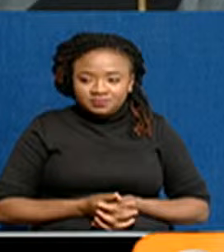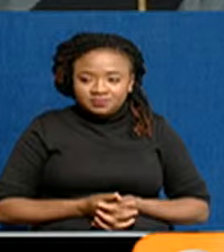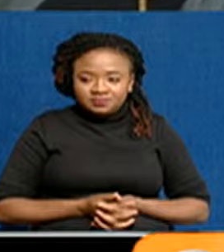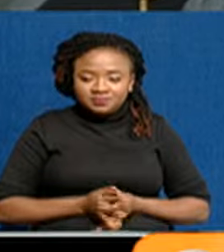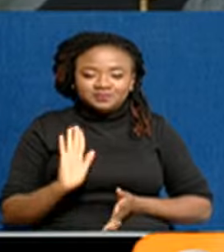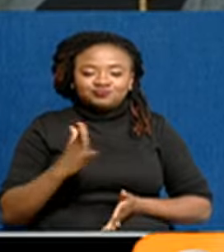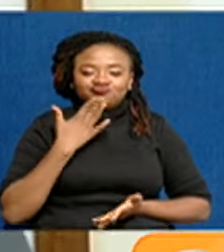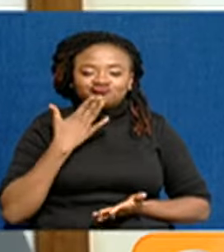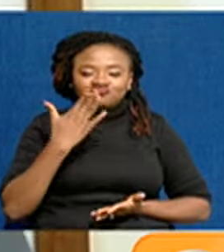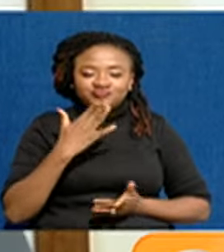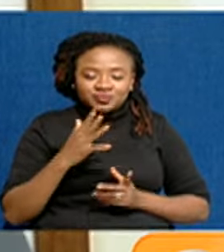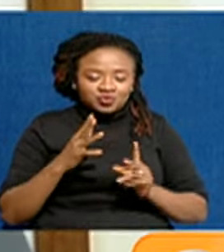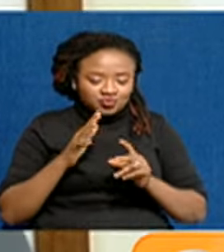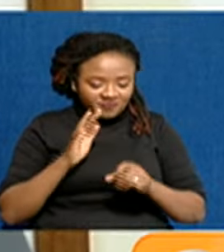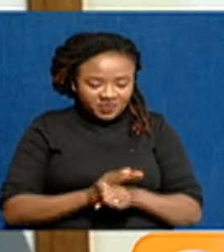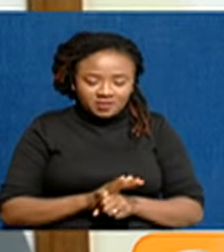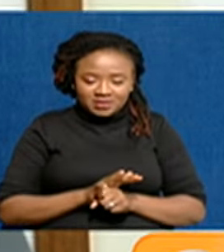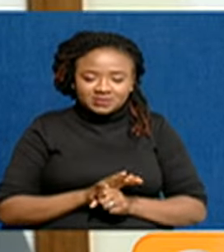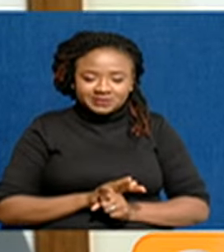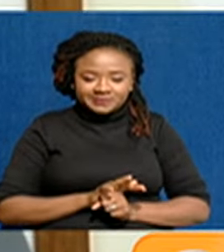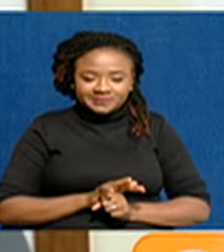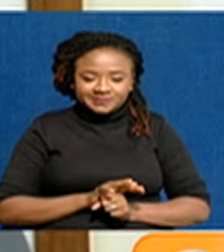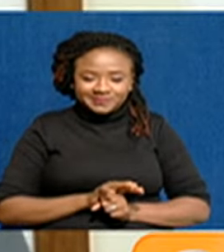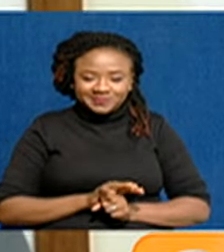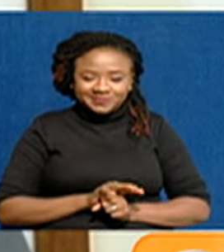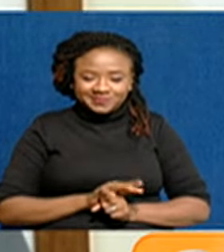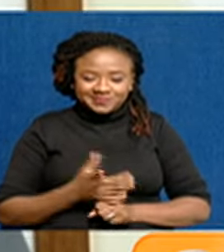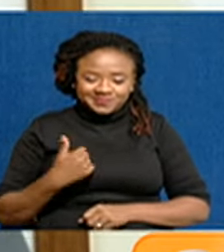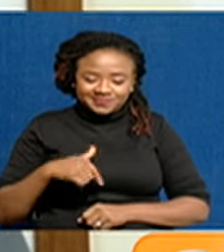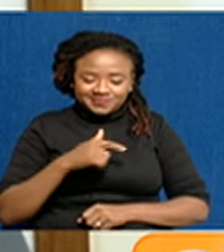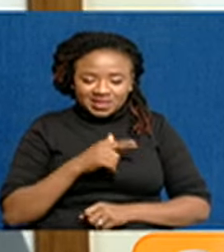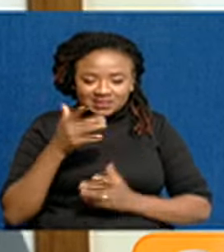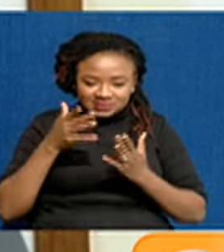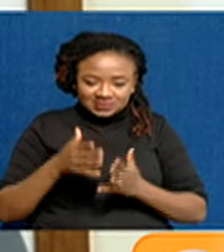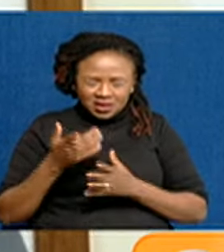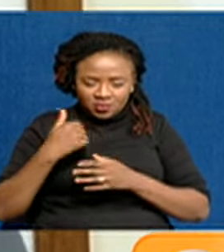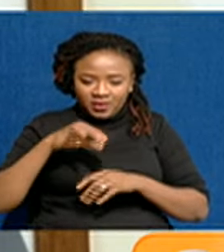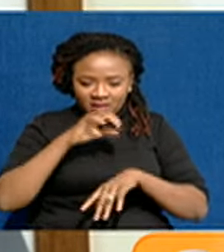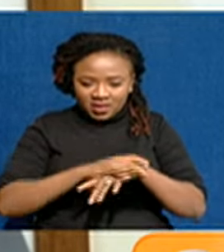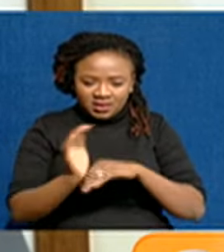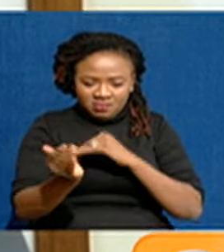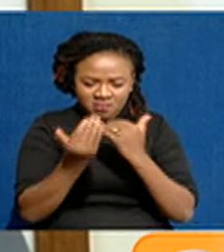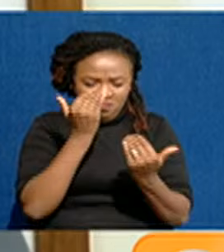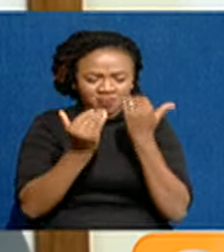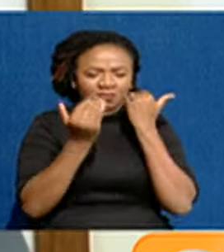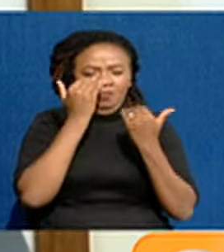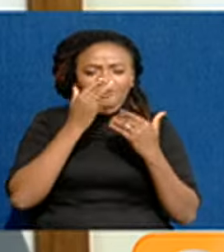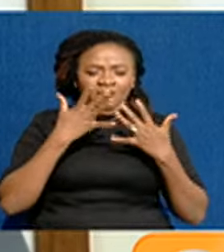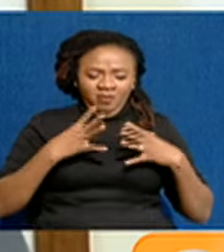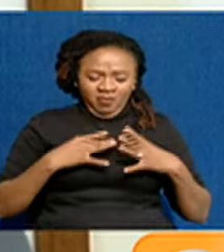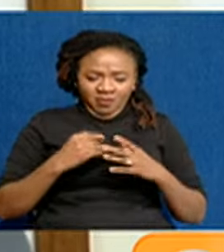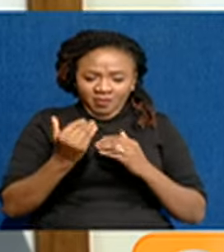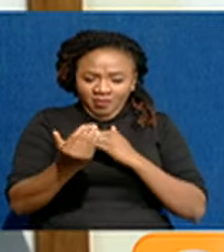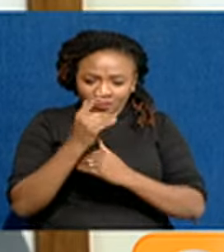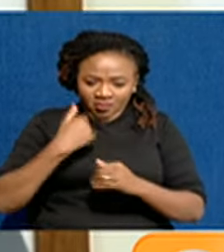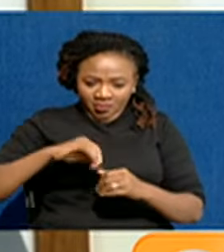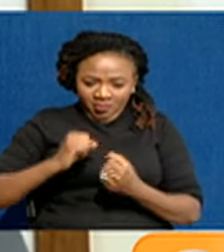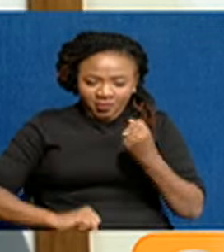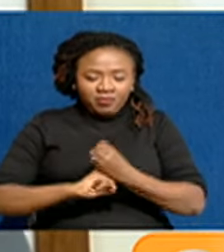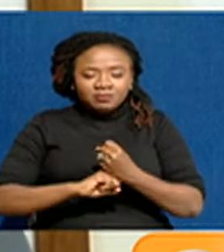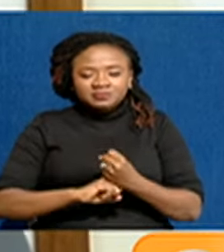Thank you very much. We have gotten requests totaling to several billions.